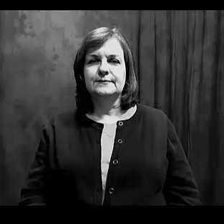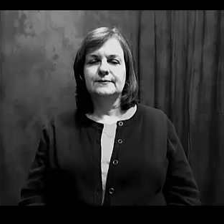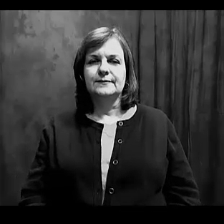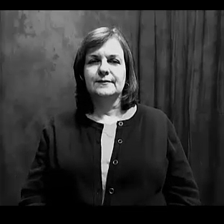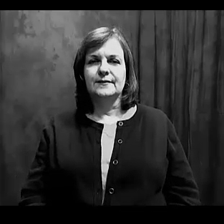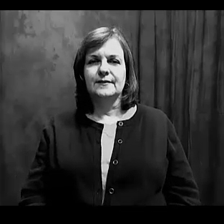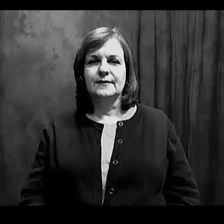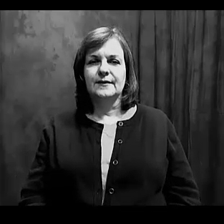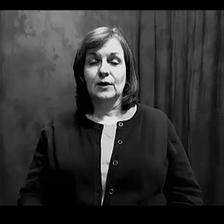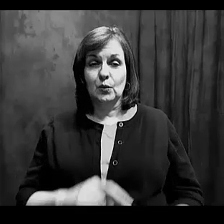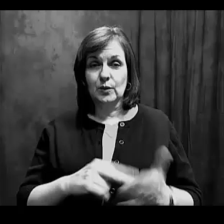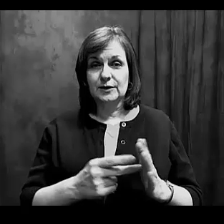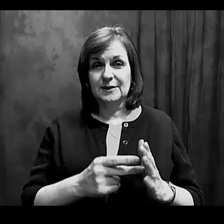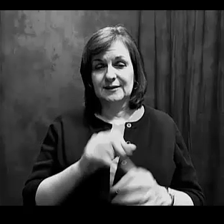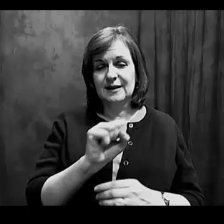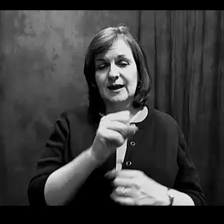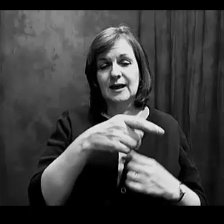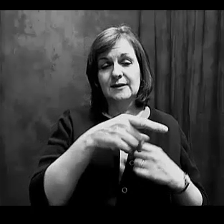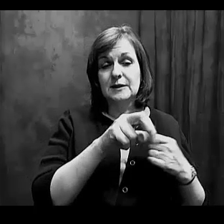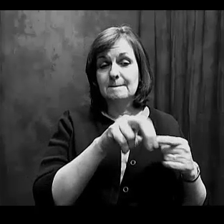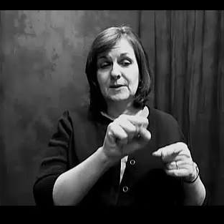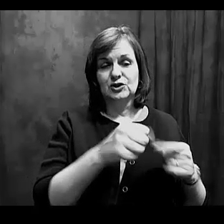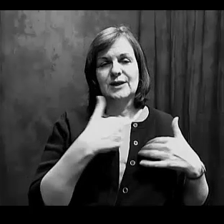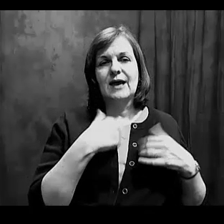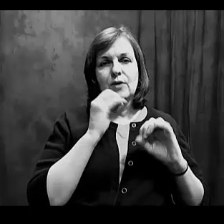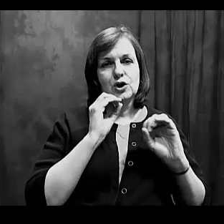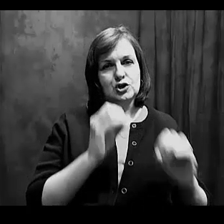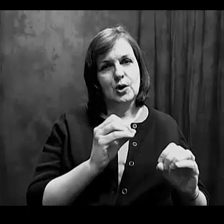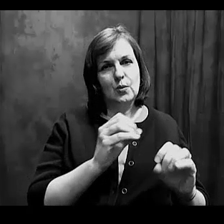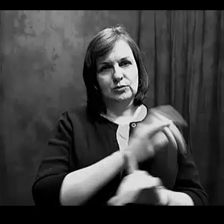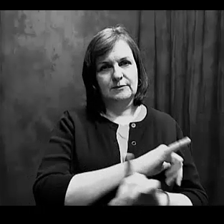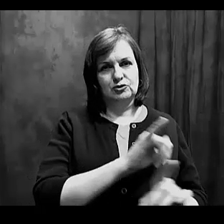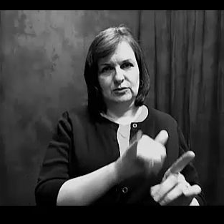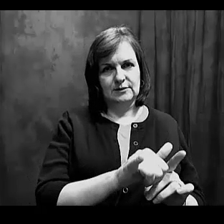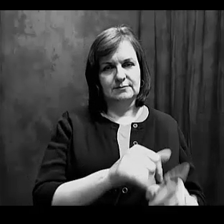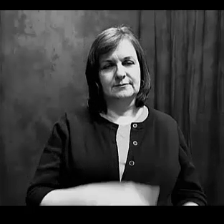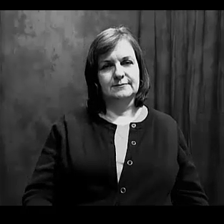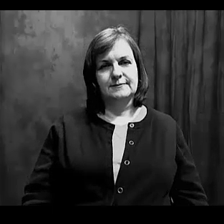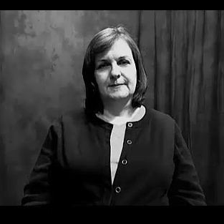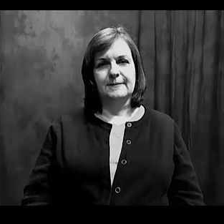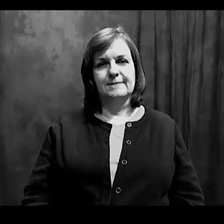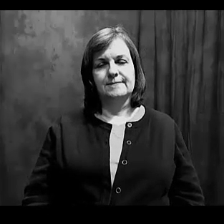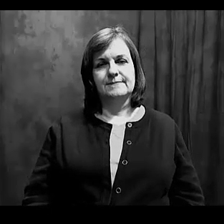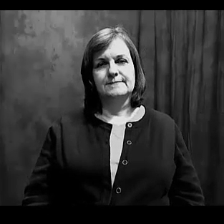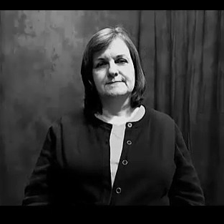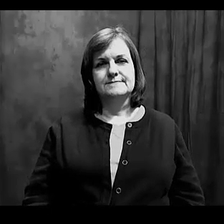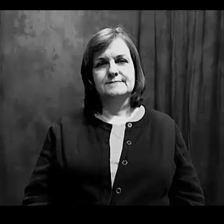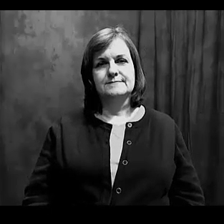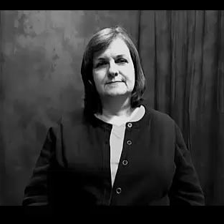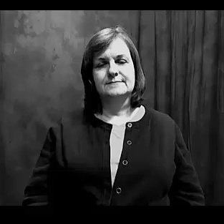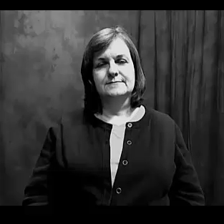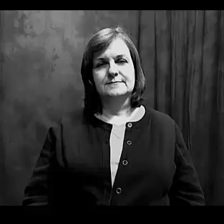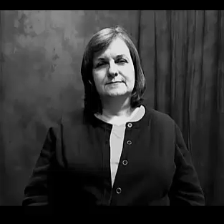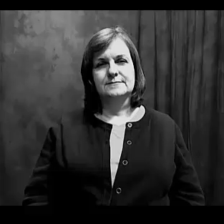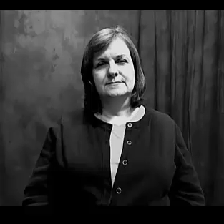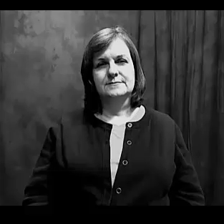okay? That means that for our sponges, there's no symmetry.